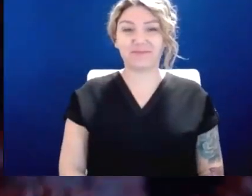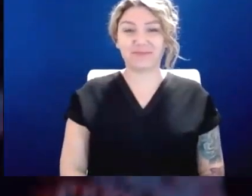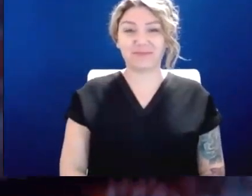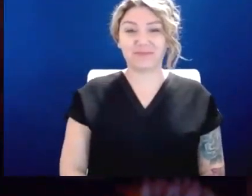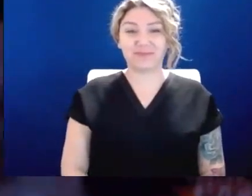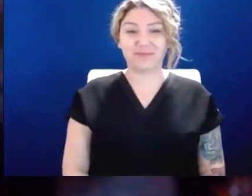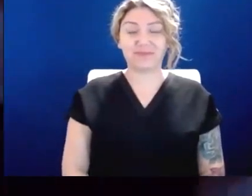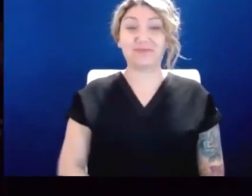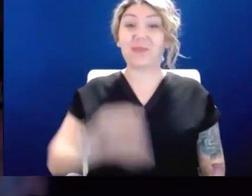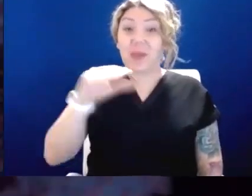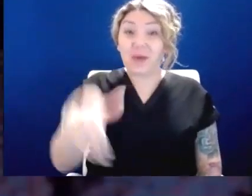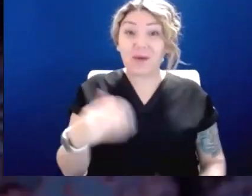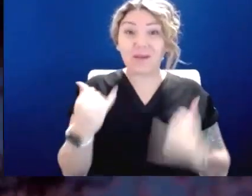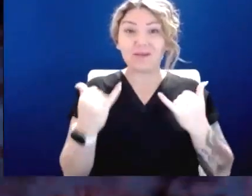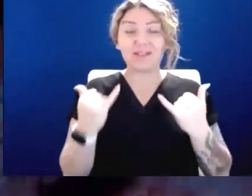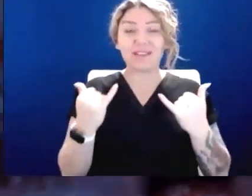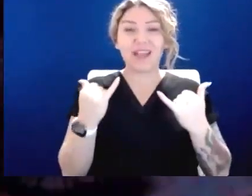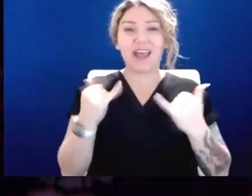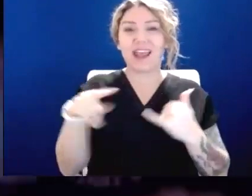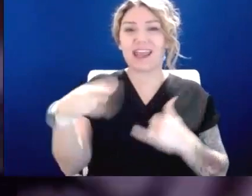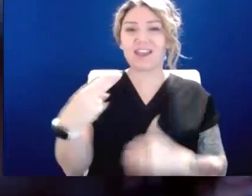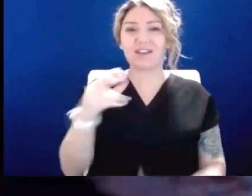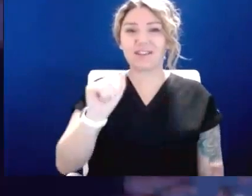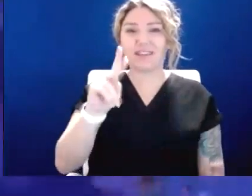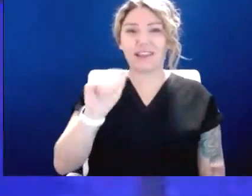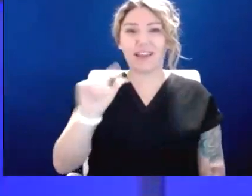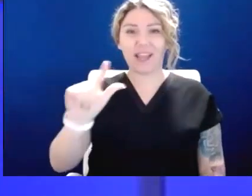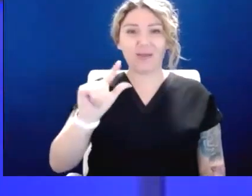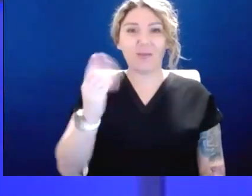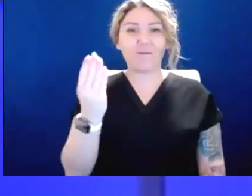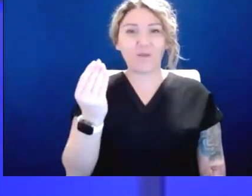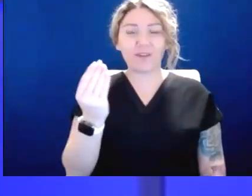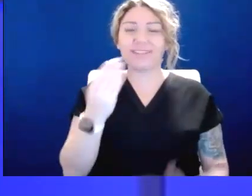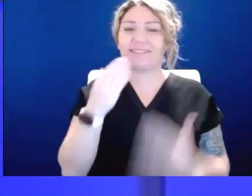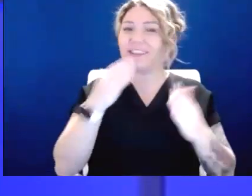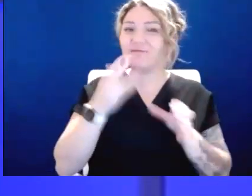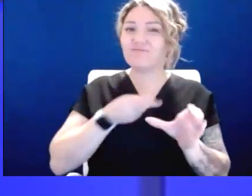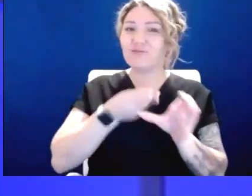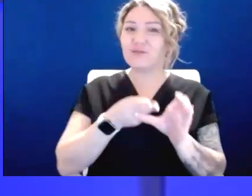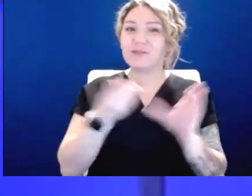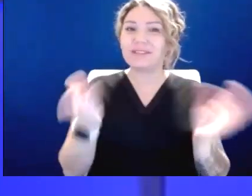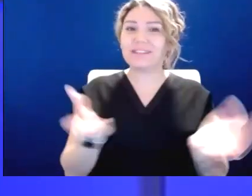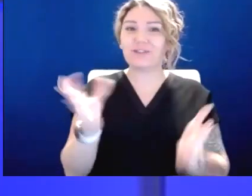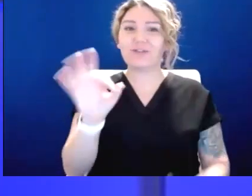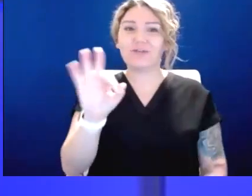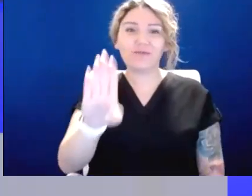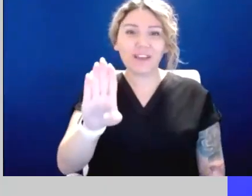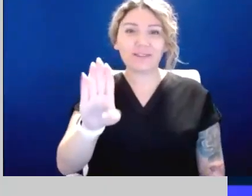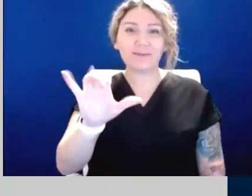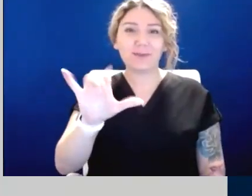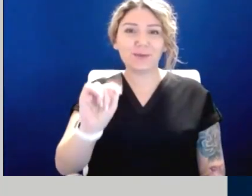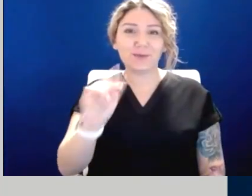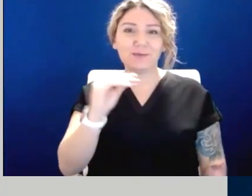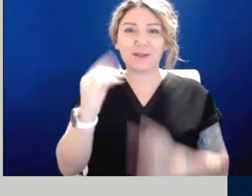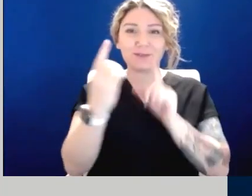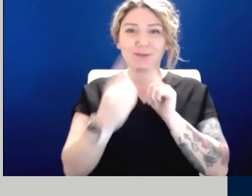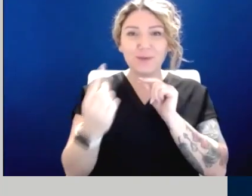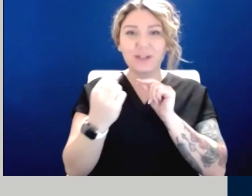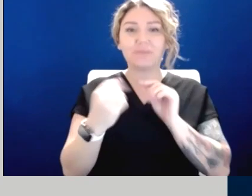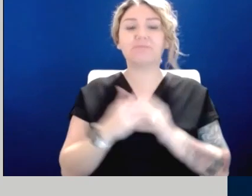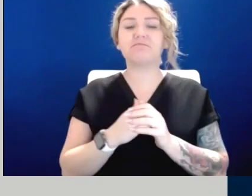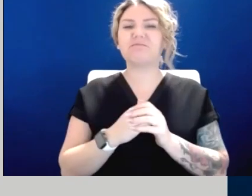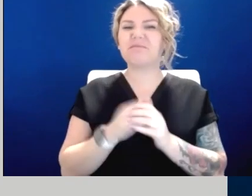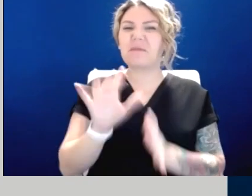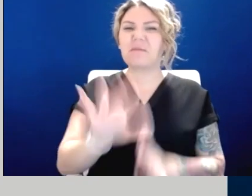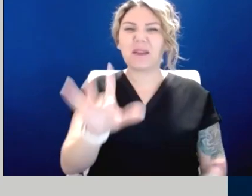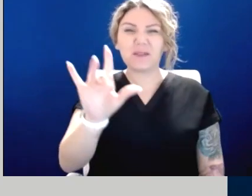Welcome in today. It is Thursday, April 14th. Thank you so much for joining us here on Facebook, on YouTube, and on Twitter. Coming up in about 25